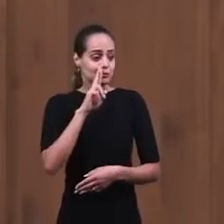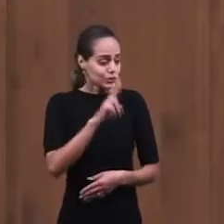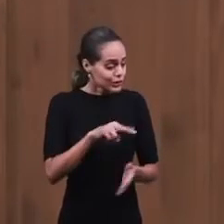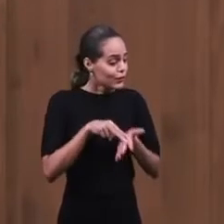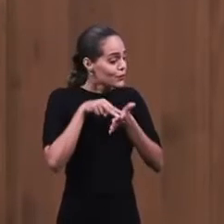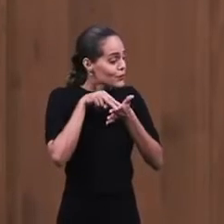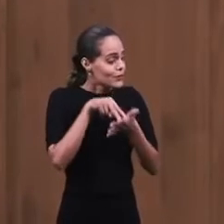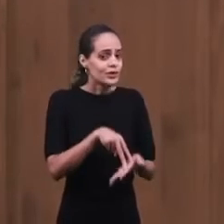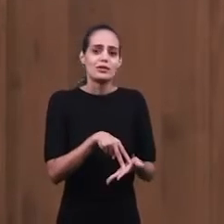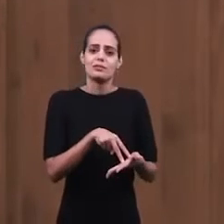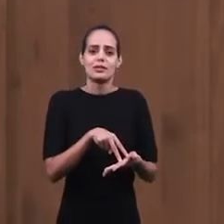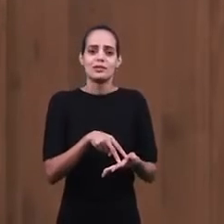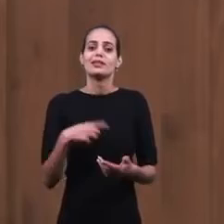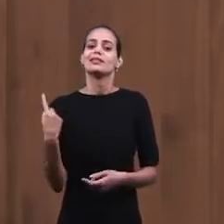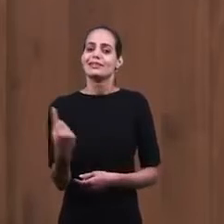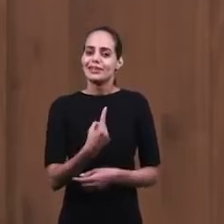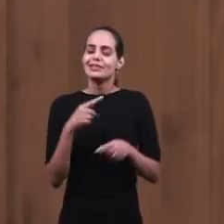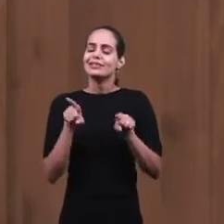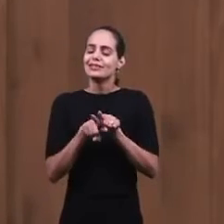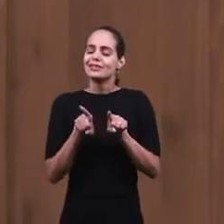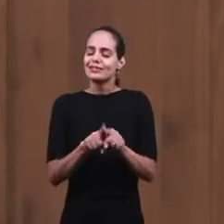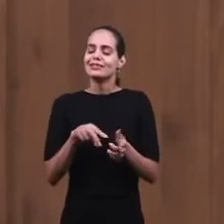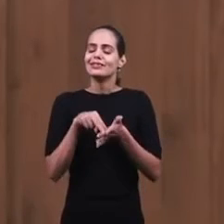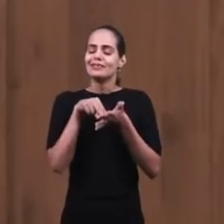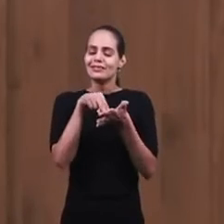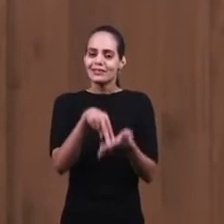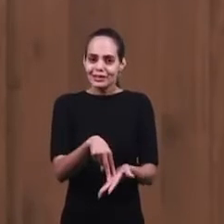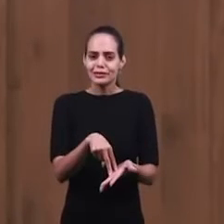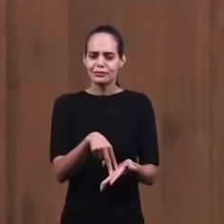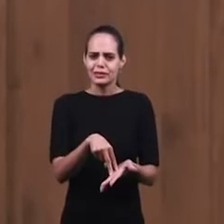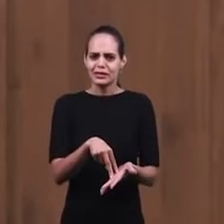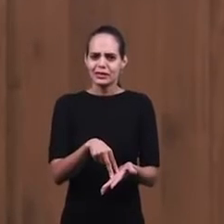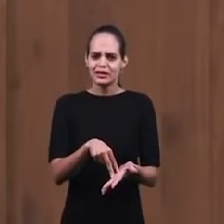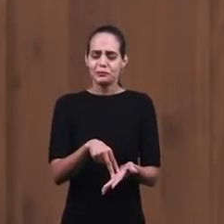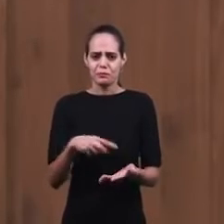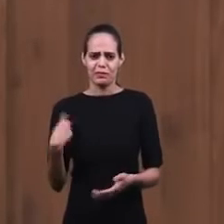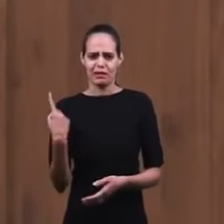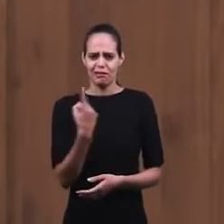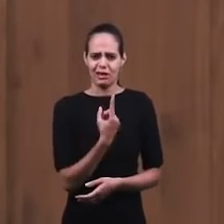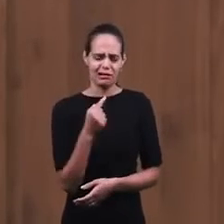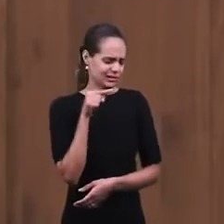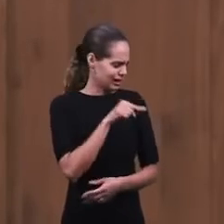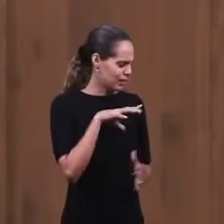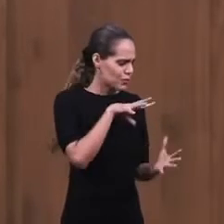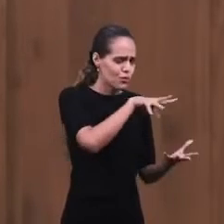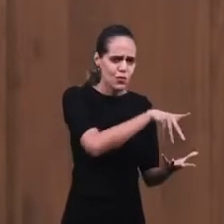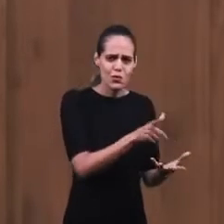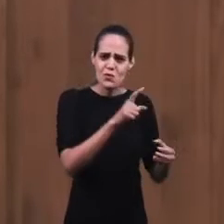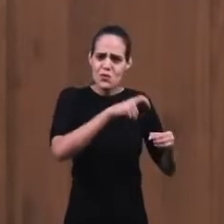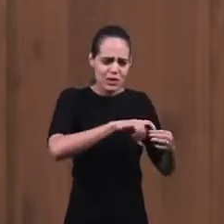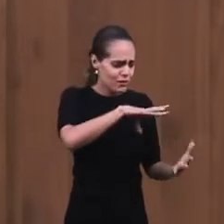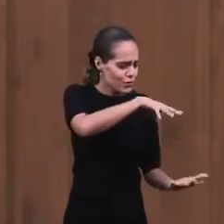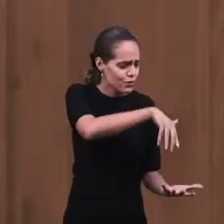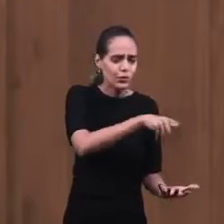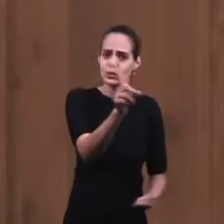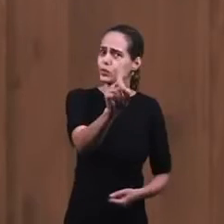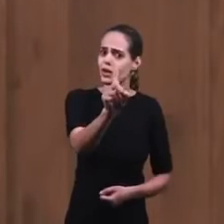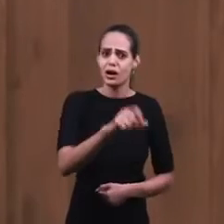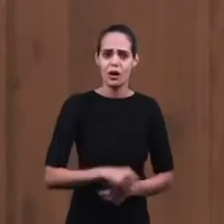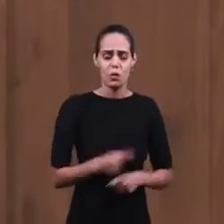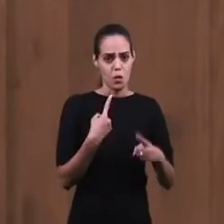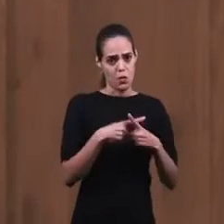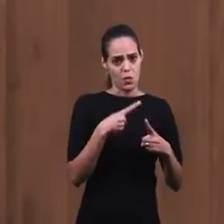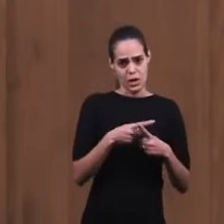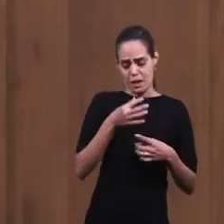not time to leave God's presence and go to the world, because that was what the enemy wanted. They wanted to